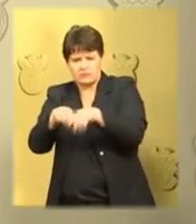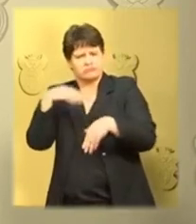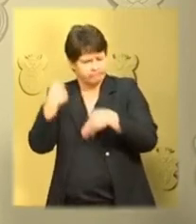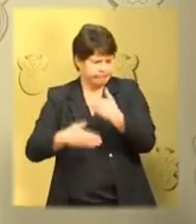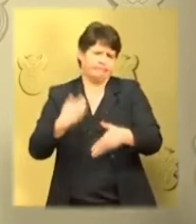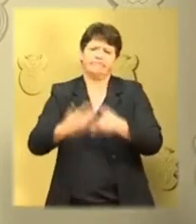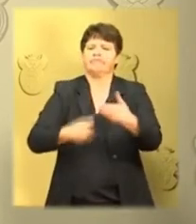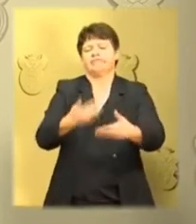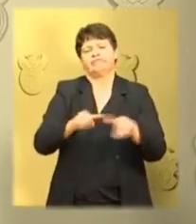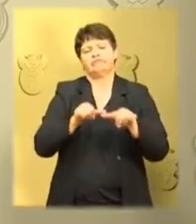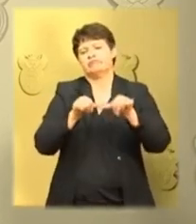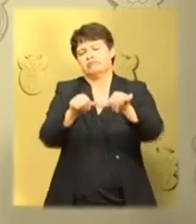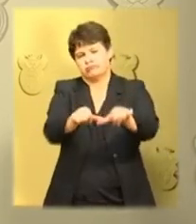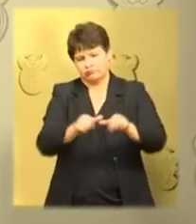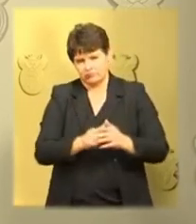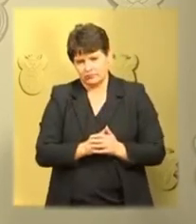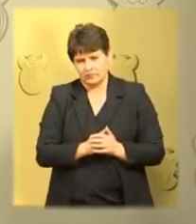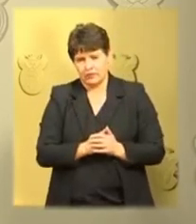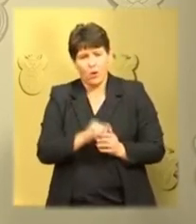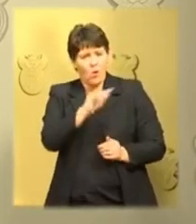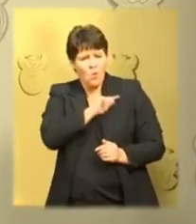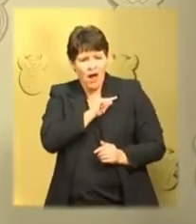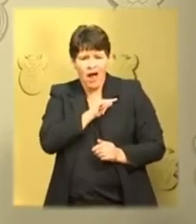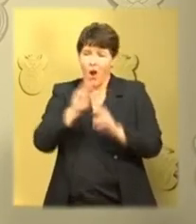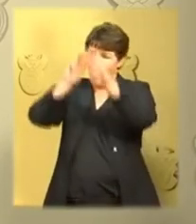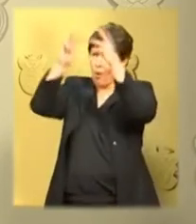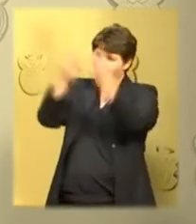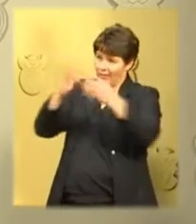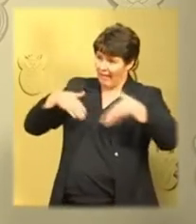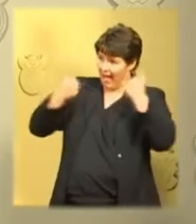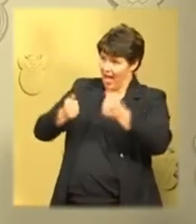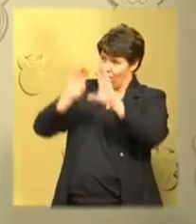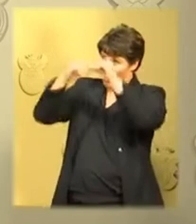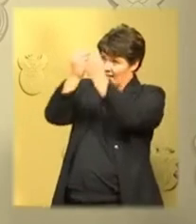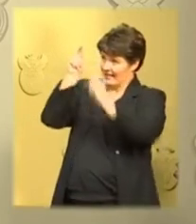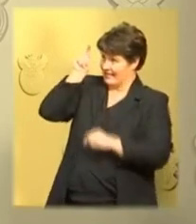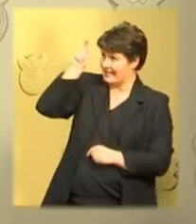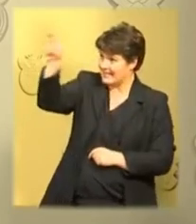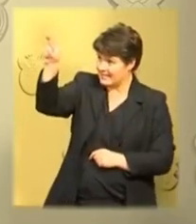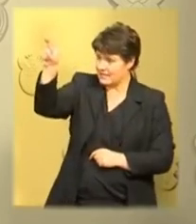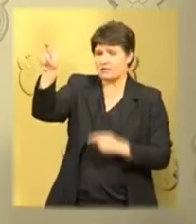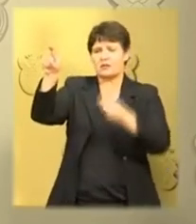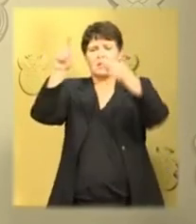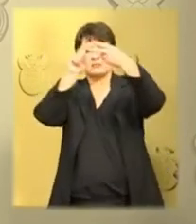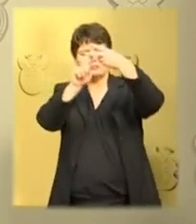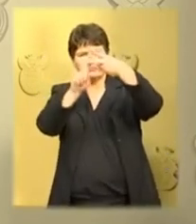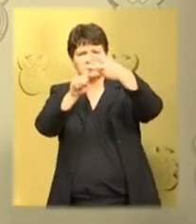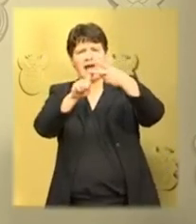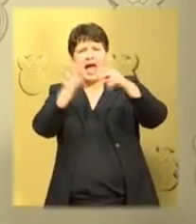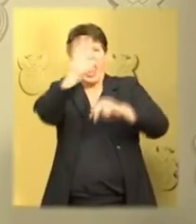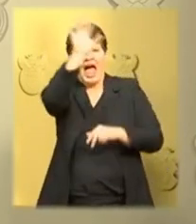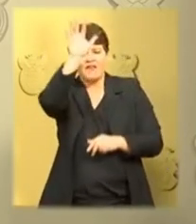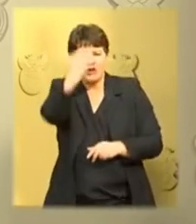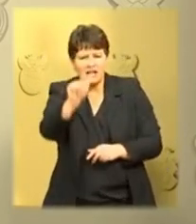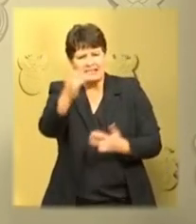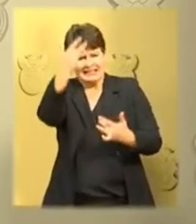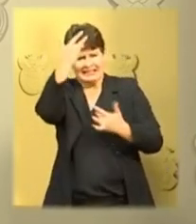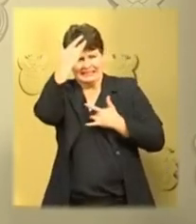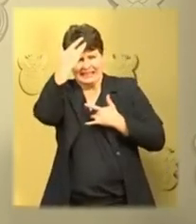Guided by advice from the World Health Organization and the Africa Center for Disease Control and